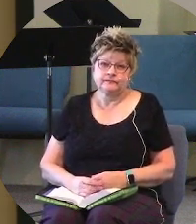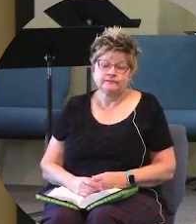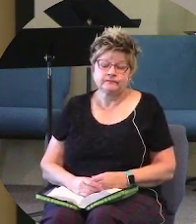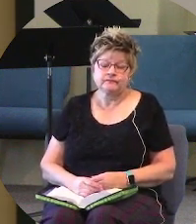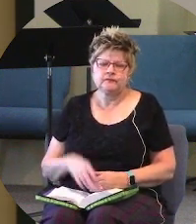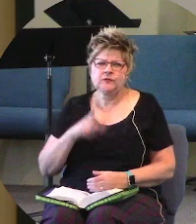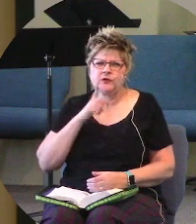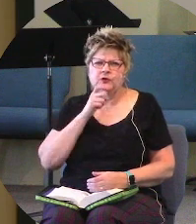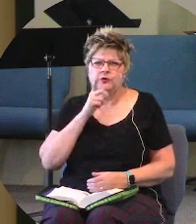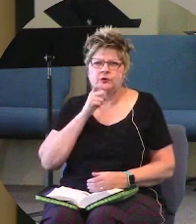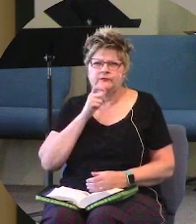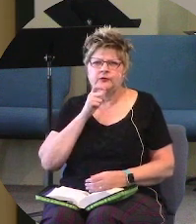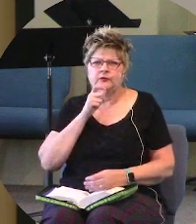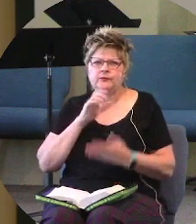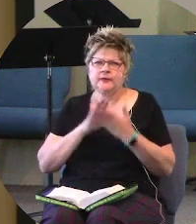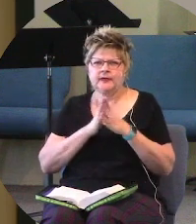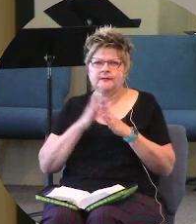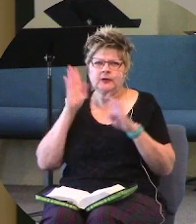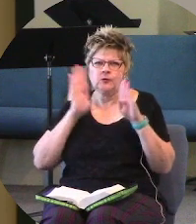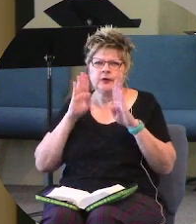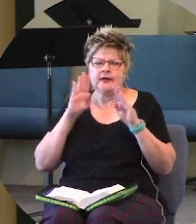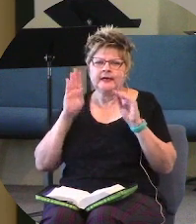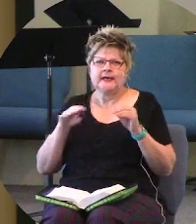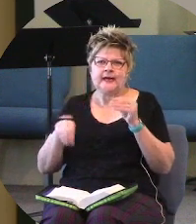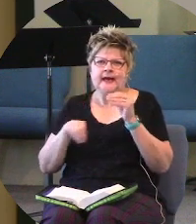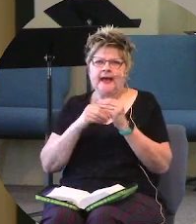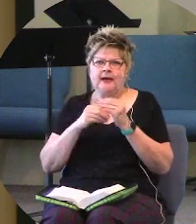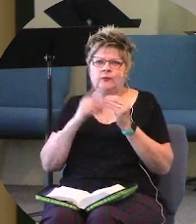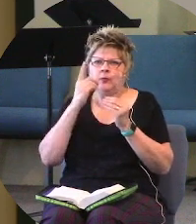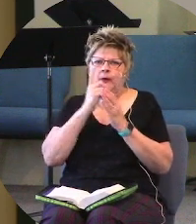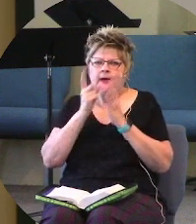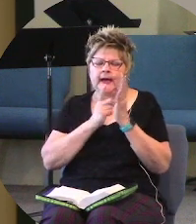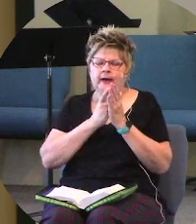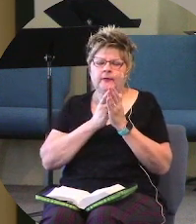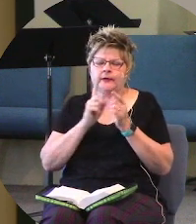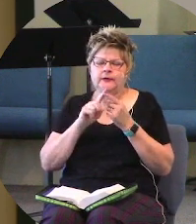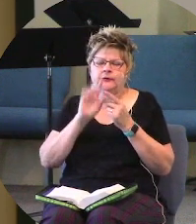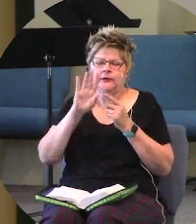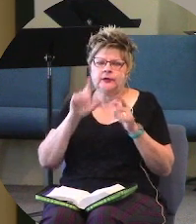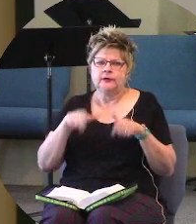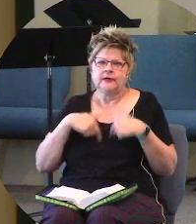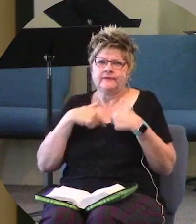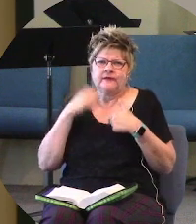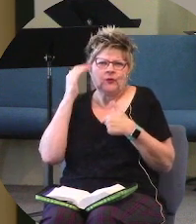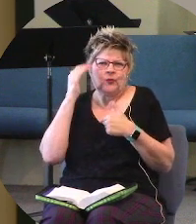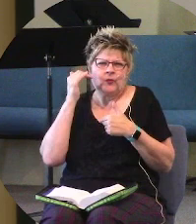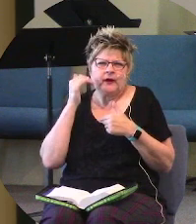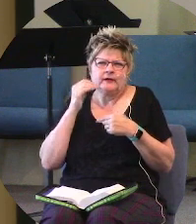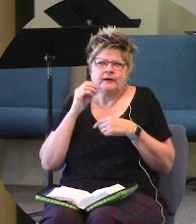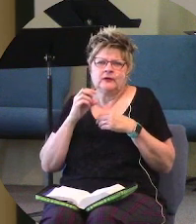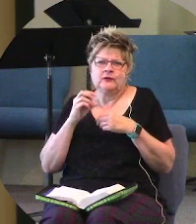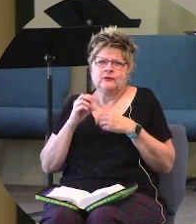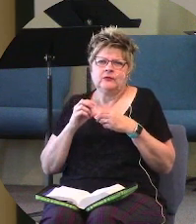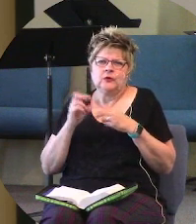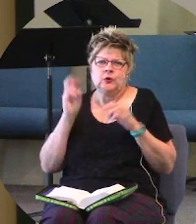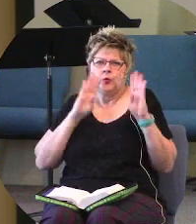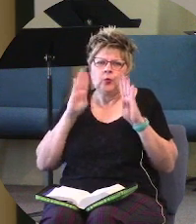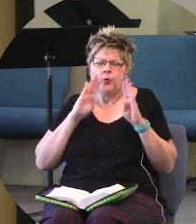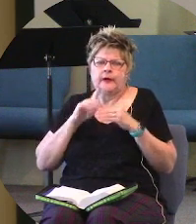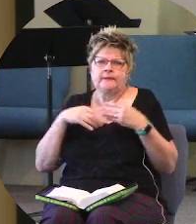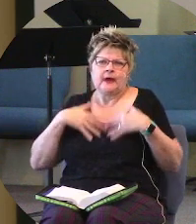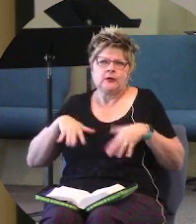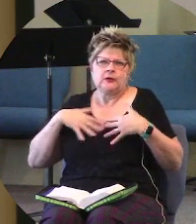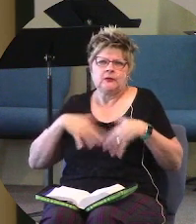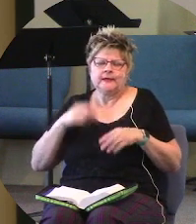And who of you, by being worried, can add a single hour to his life? And why are you worried about clothing? Observe